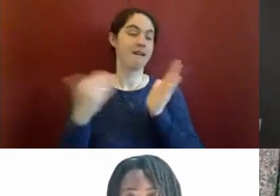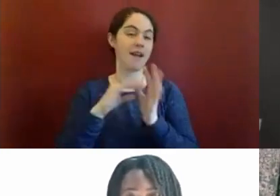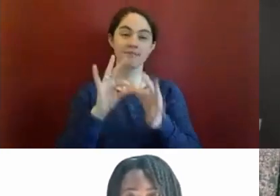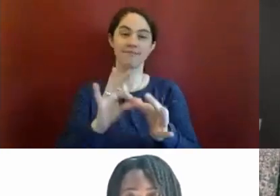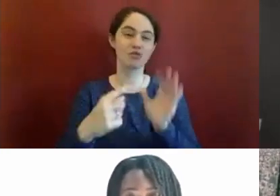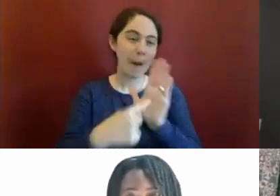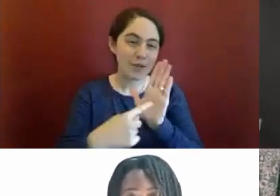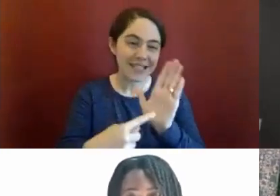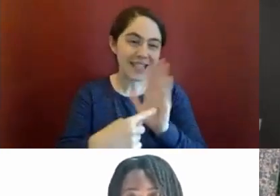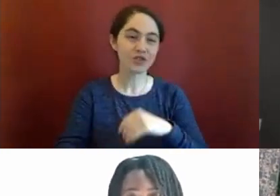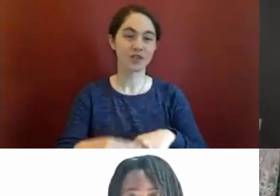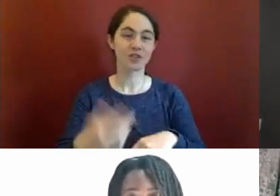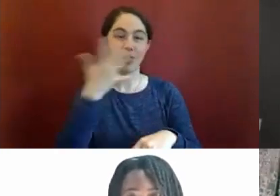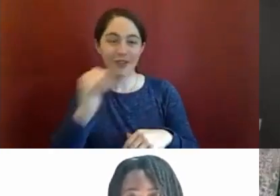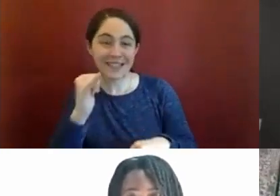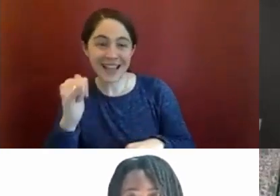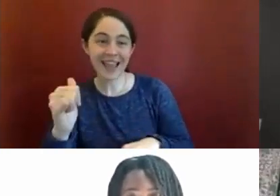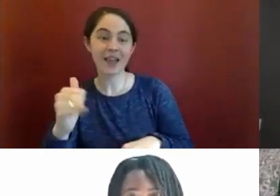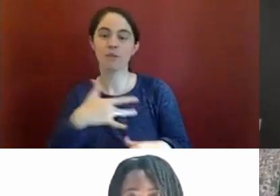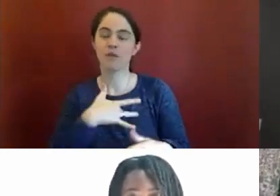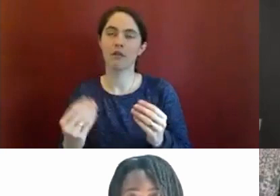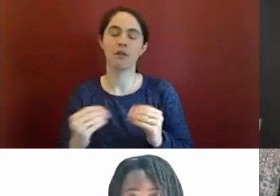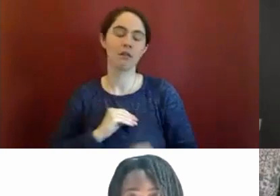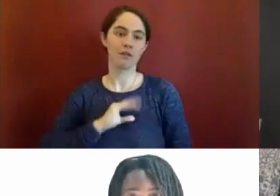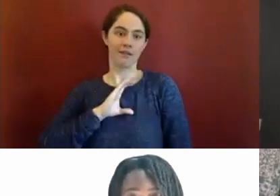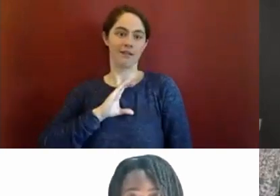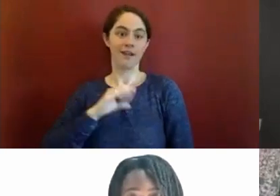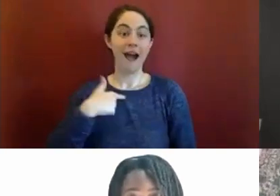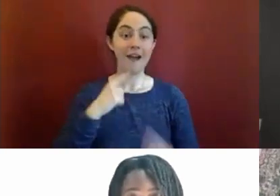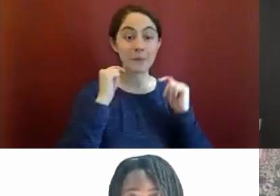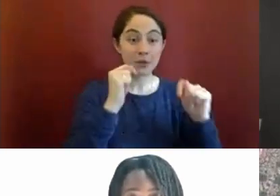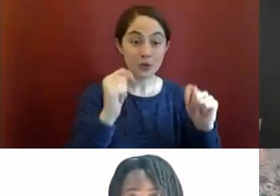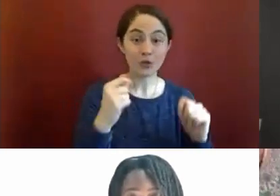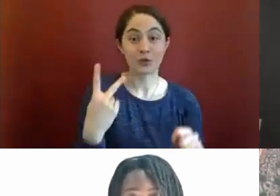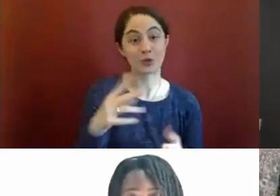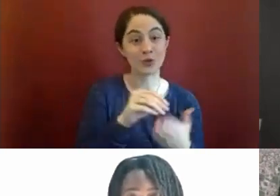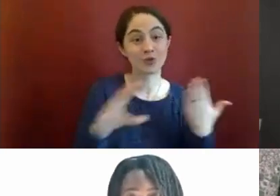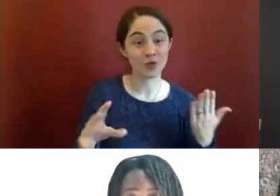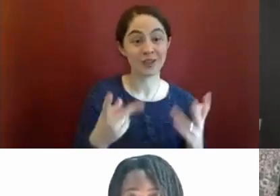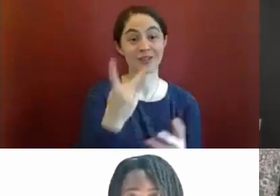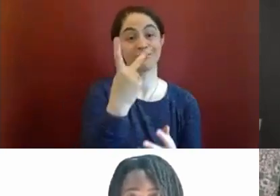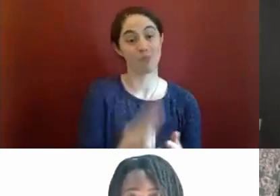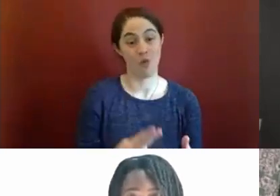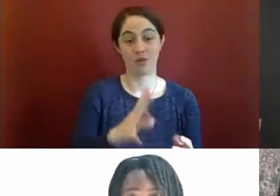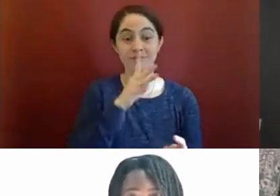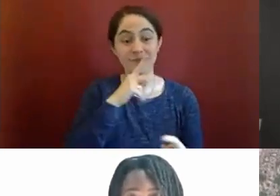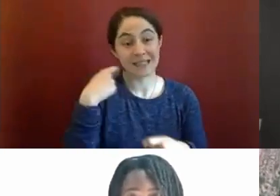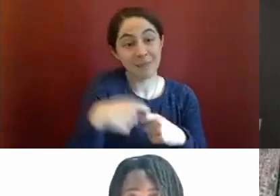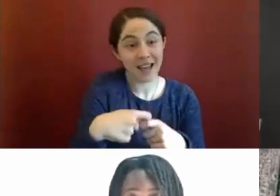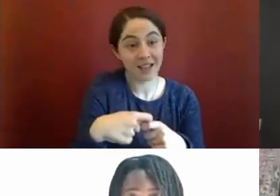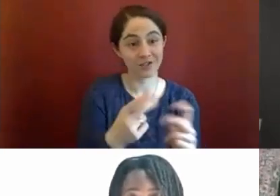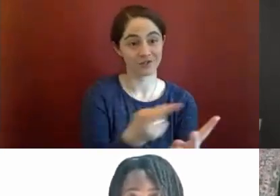tutoring two students, Anna, it's one of them, and Raquel as well. They both speak Spanish, and just like